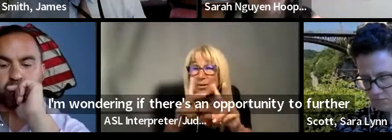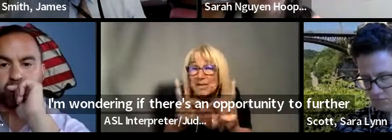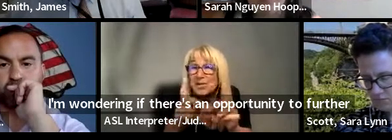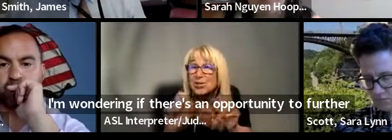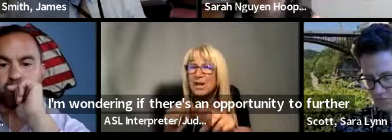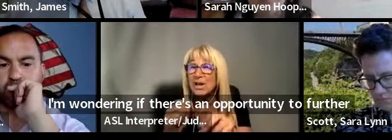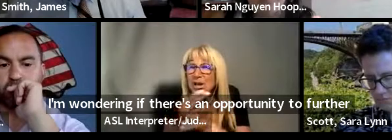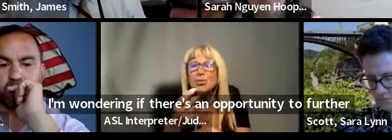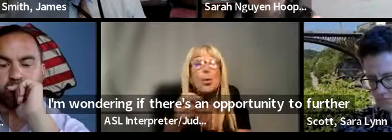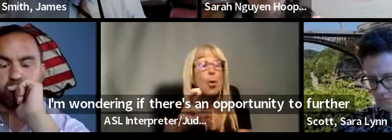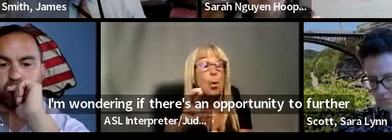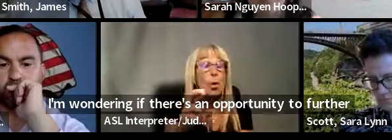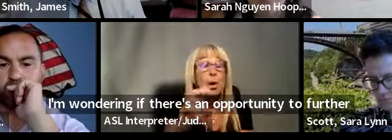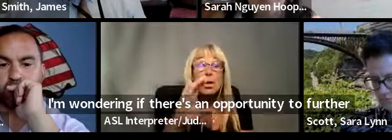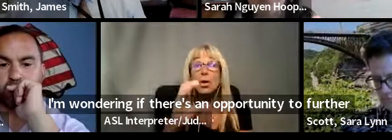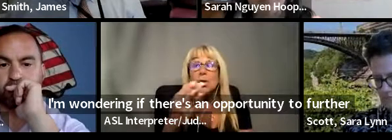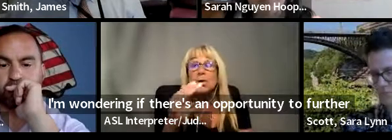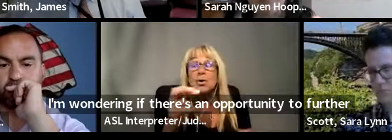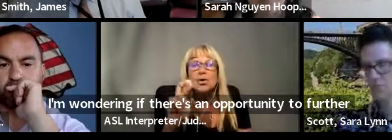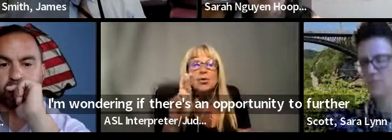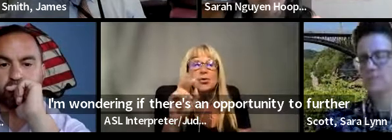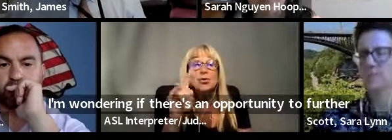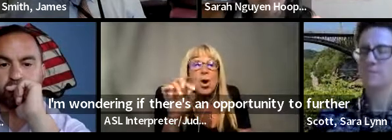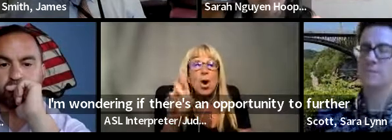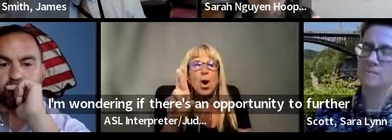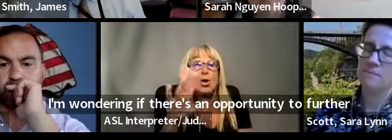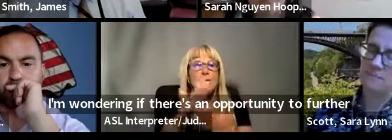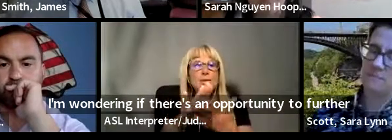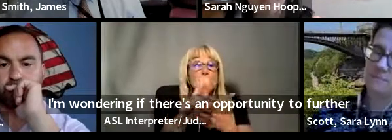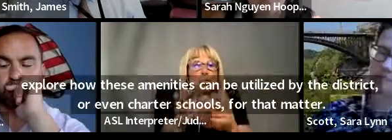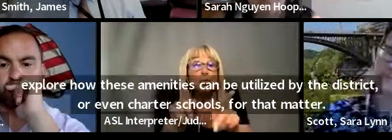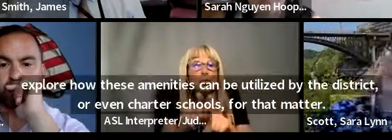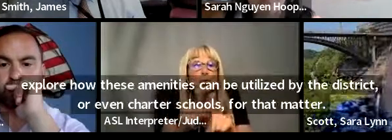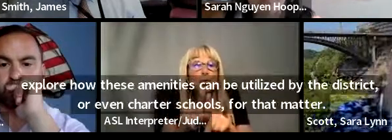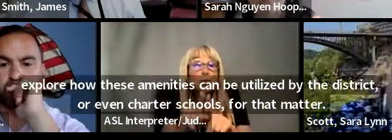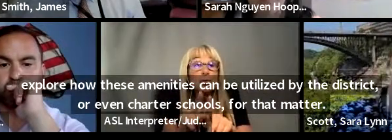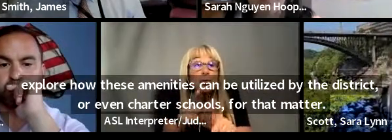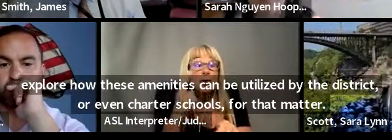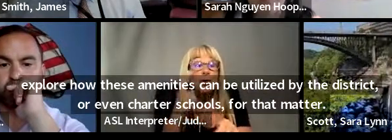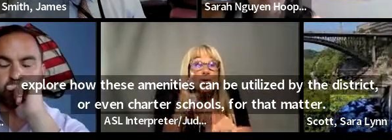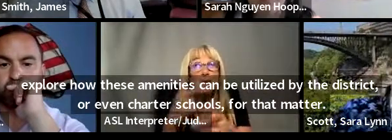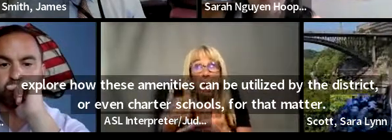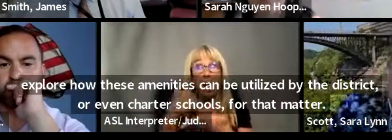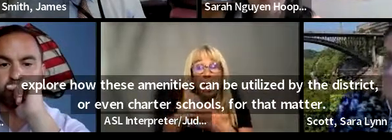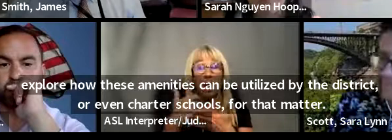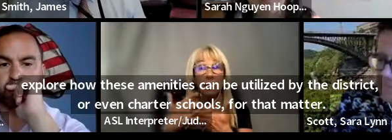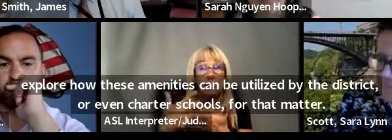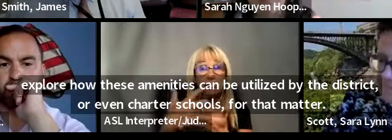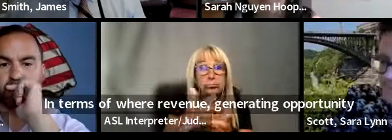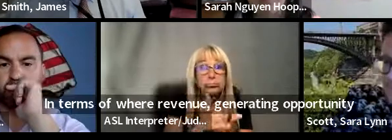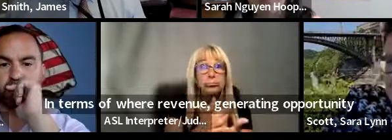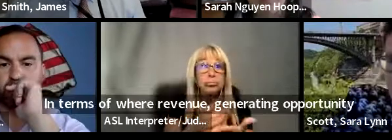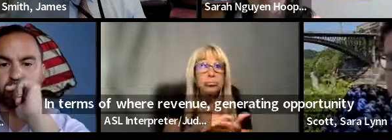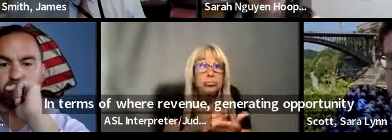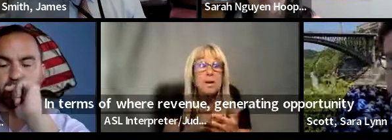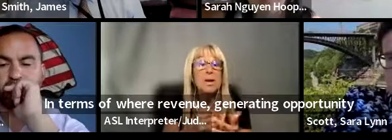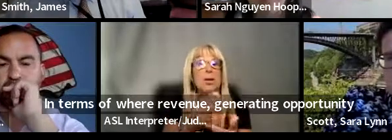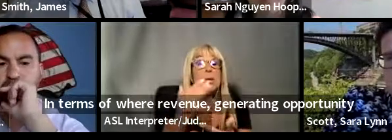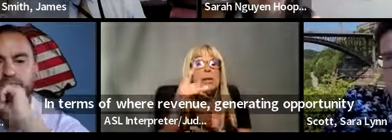charter schools for that matter, in terms of a revenue generating opportunity. Because I know that there's